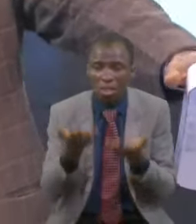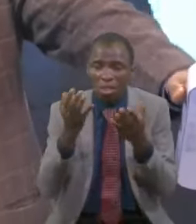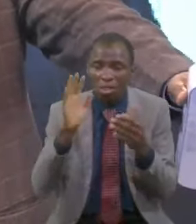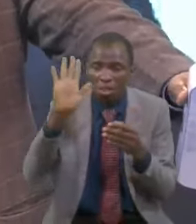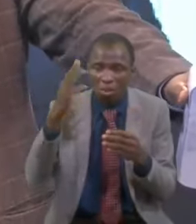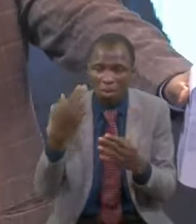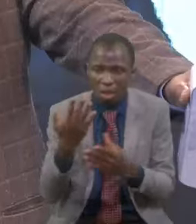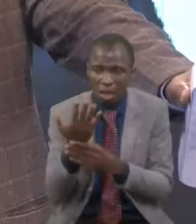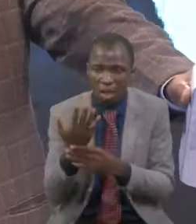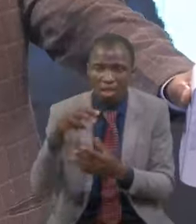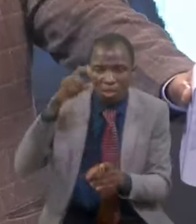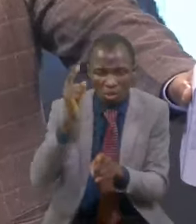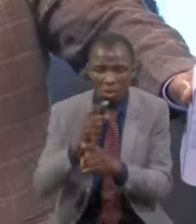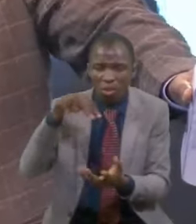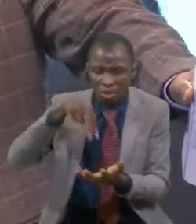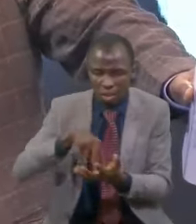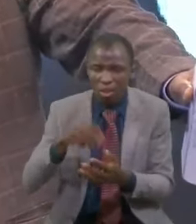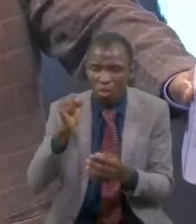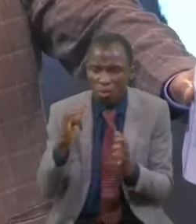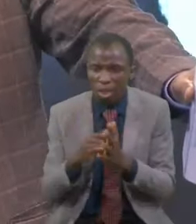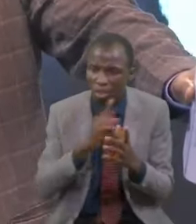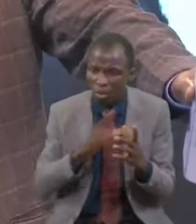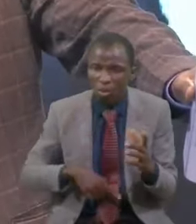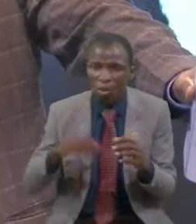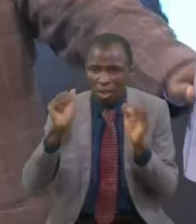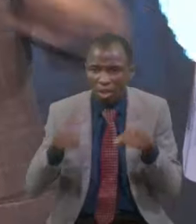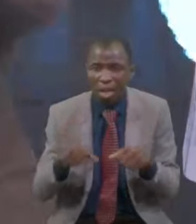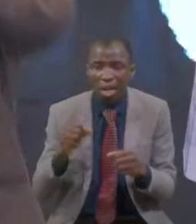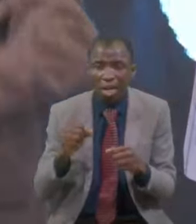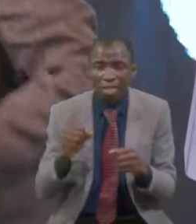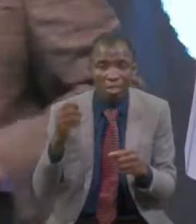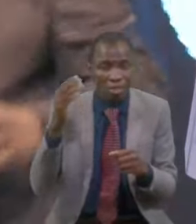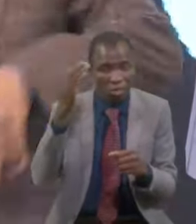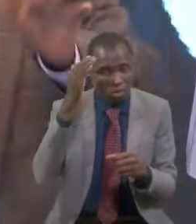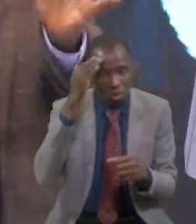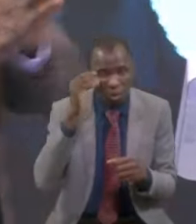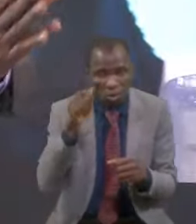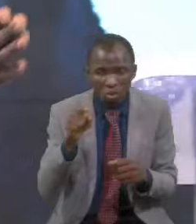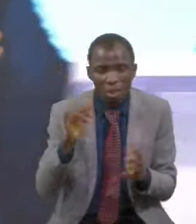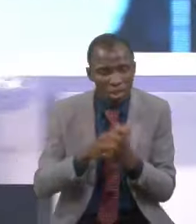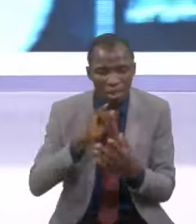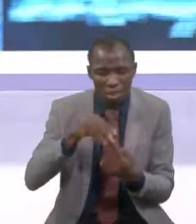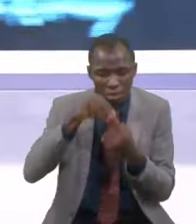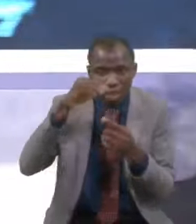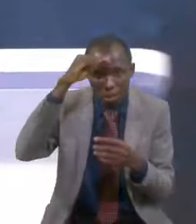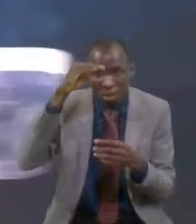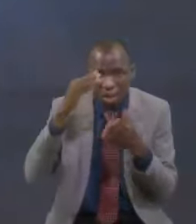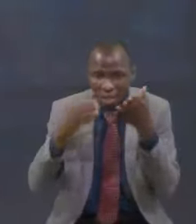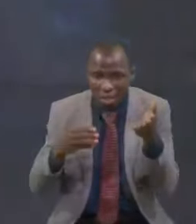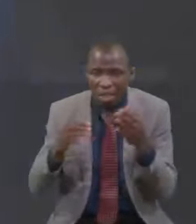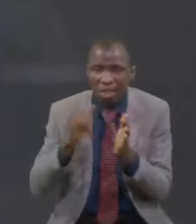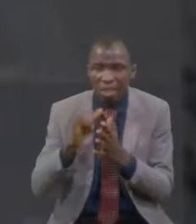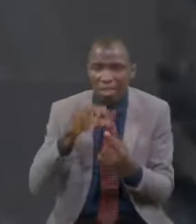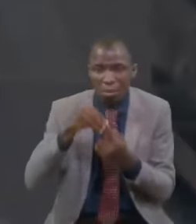the Lord can identify you. That's the peculiar man right there. That's the peculiar woman